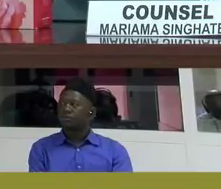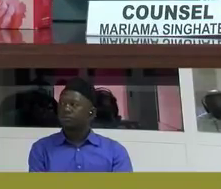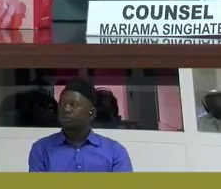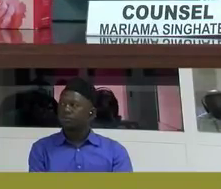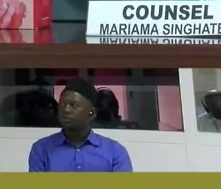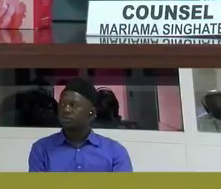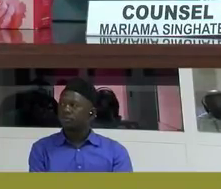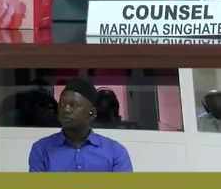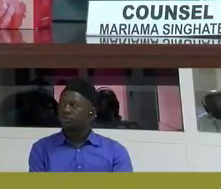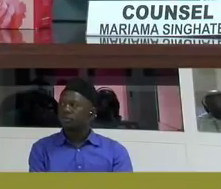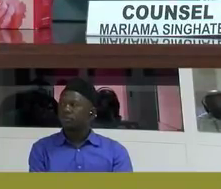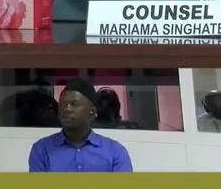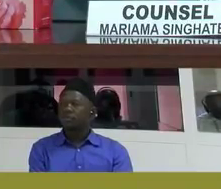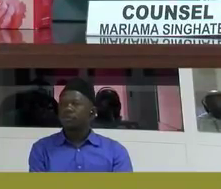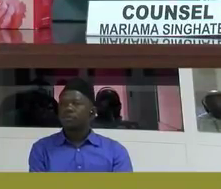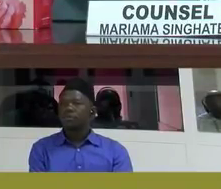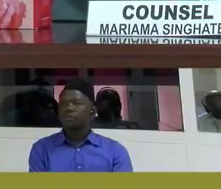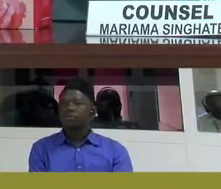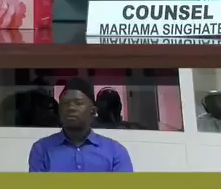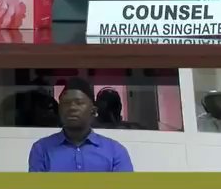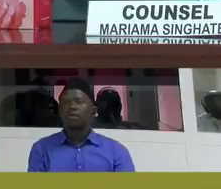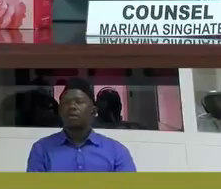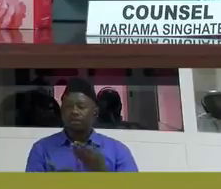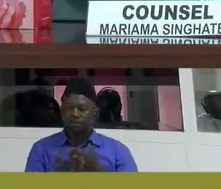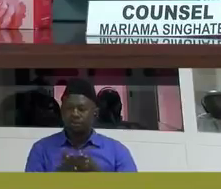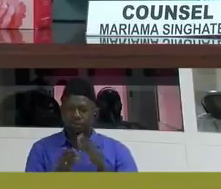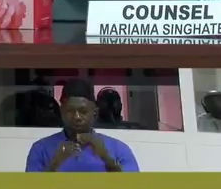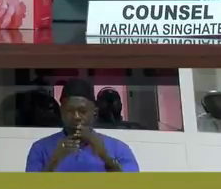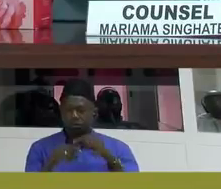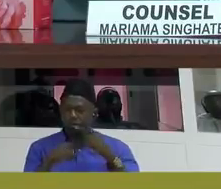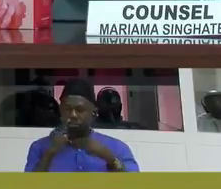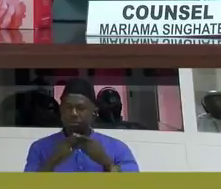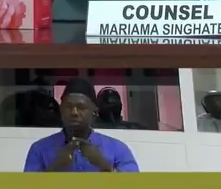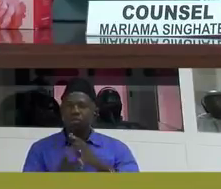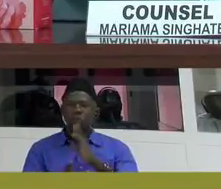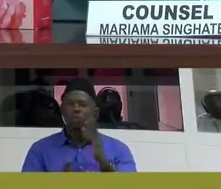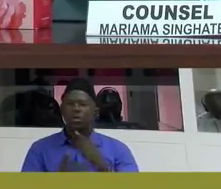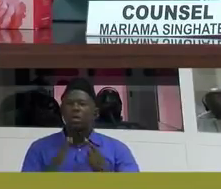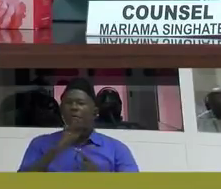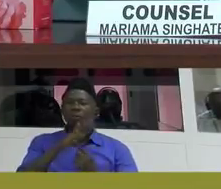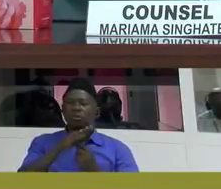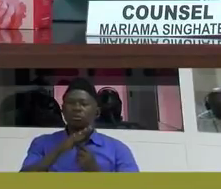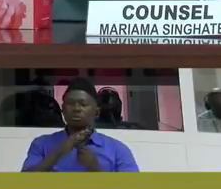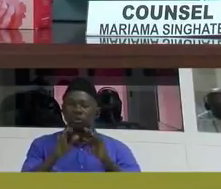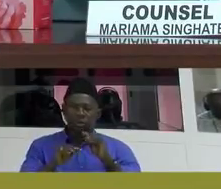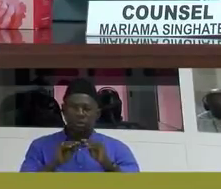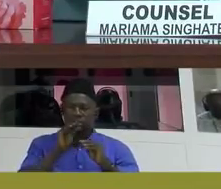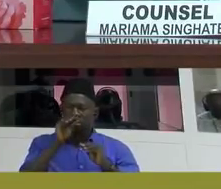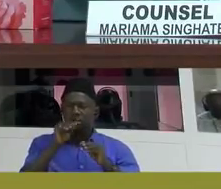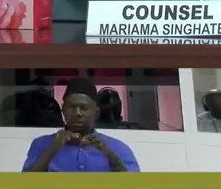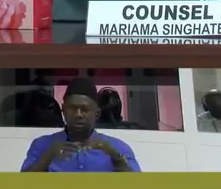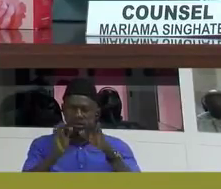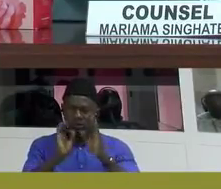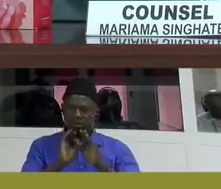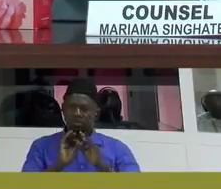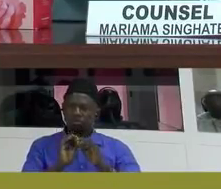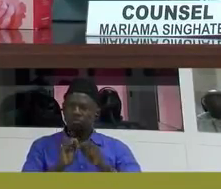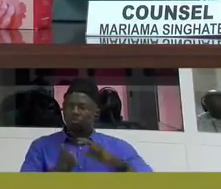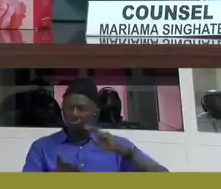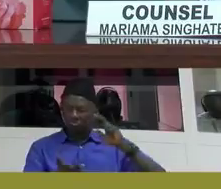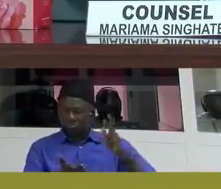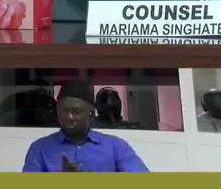Could you talk about that? What were the tangible steps taken to implement